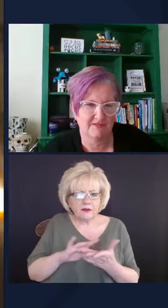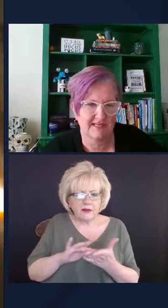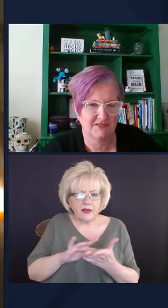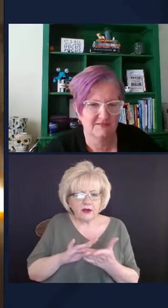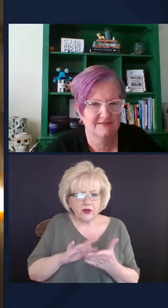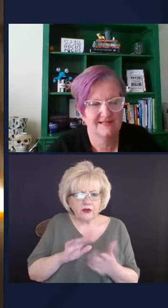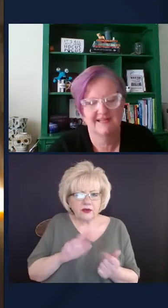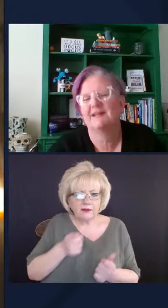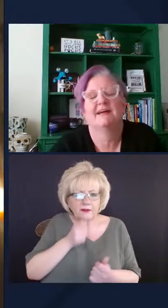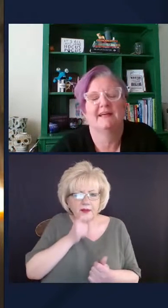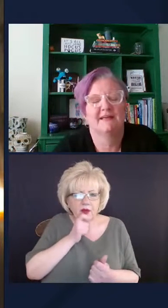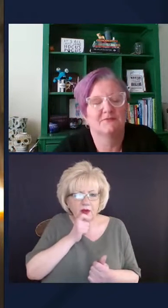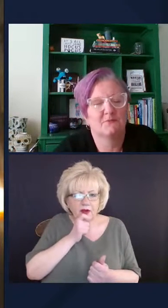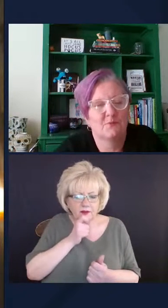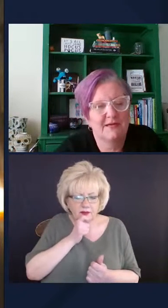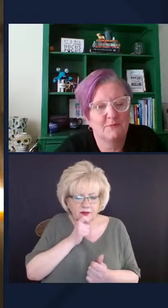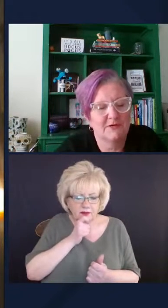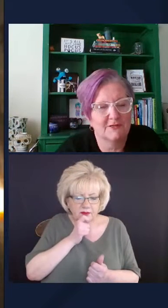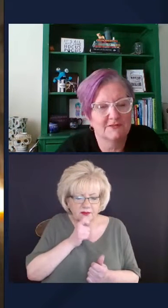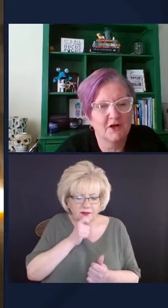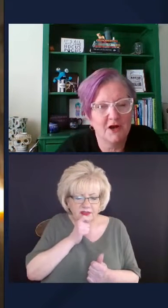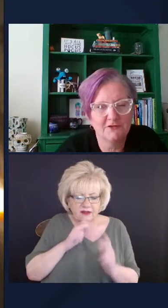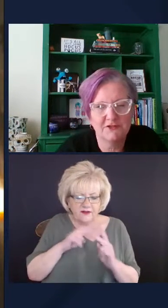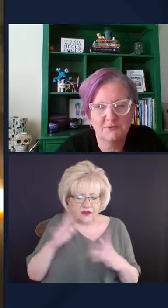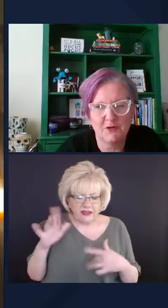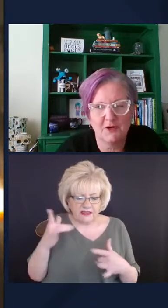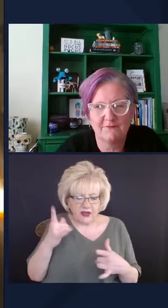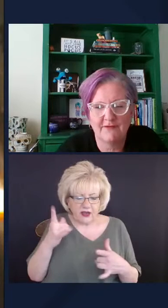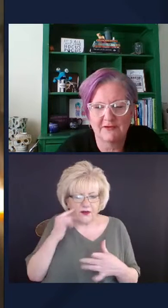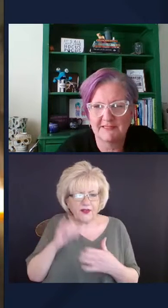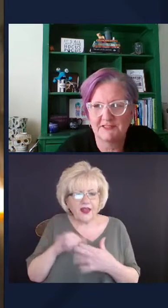that conversation. And we will